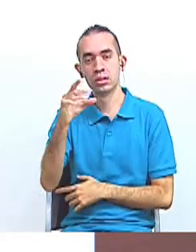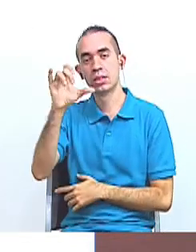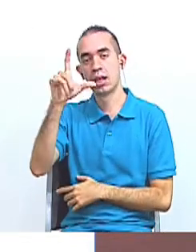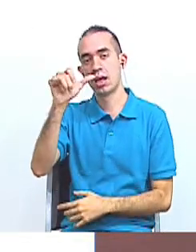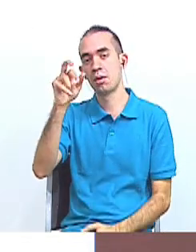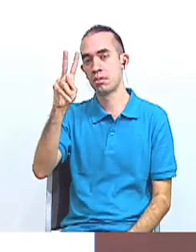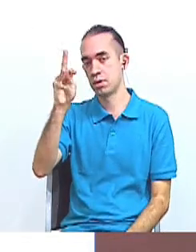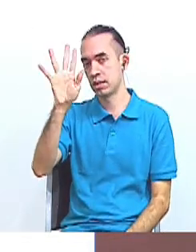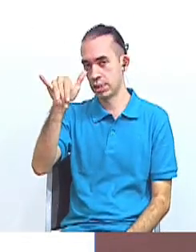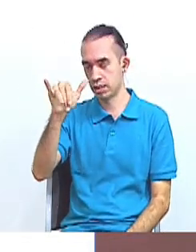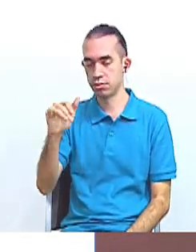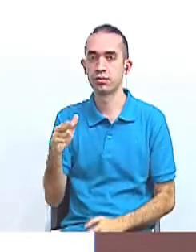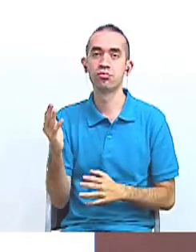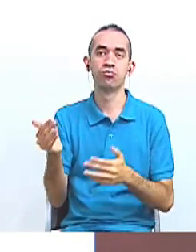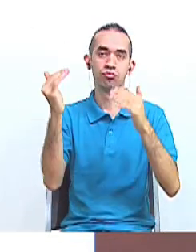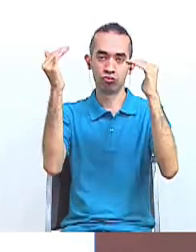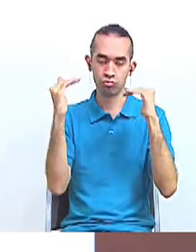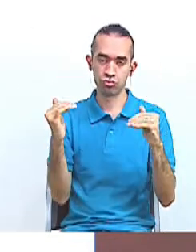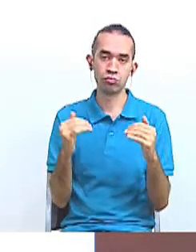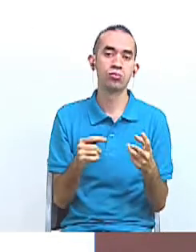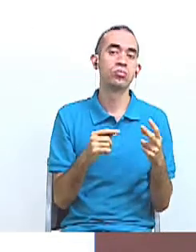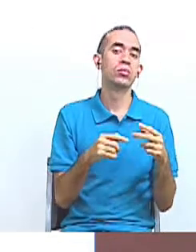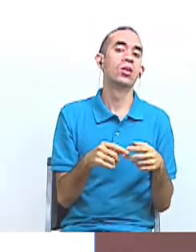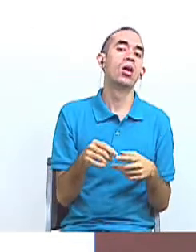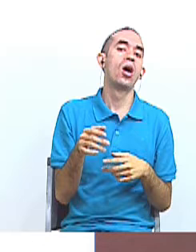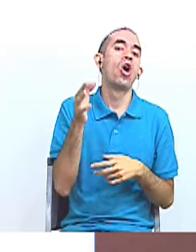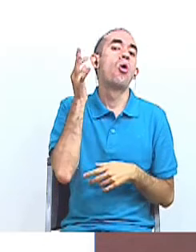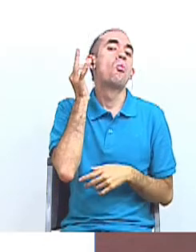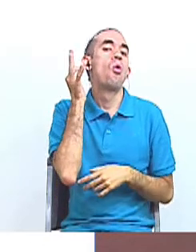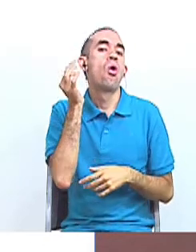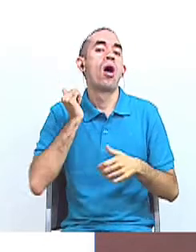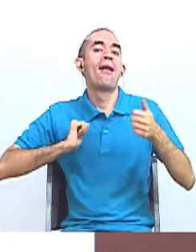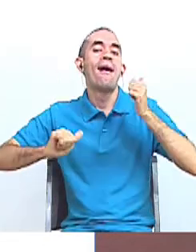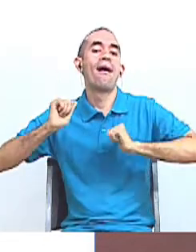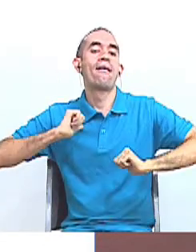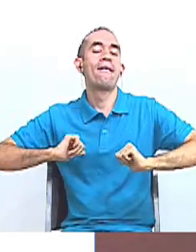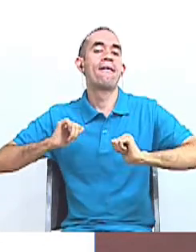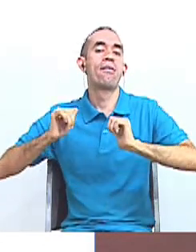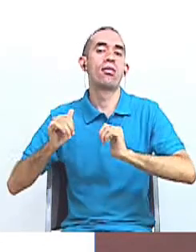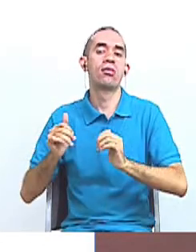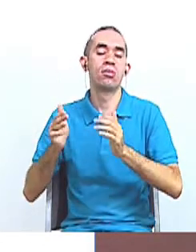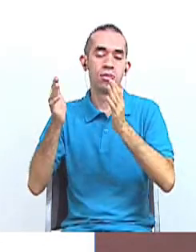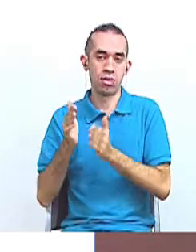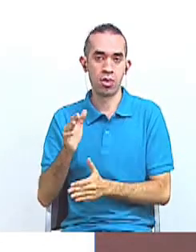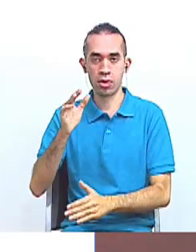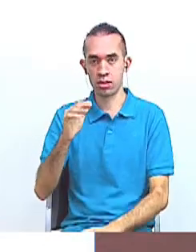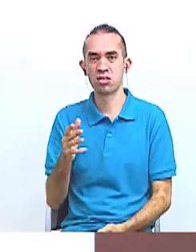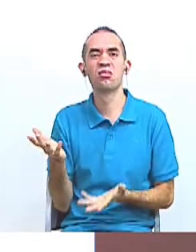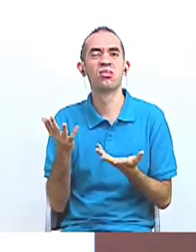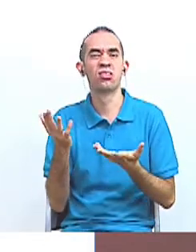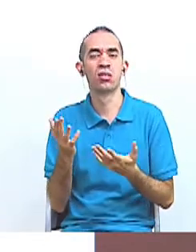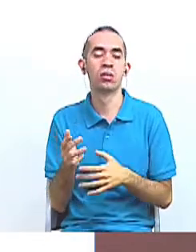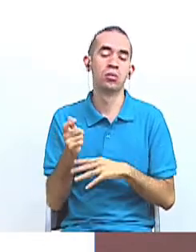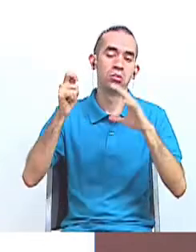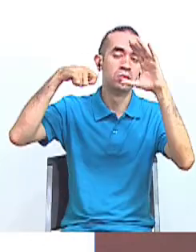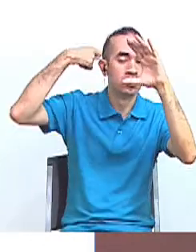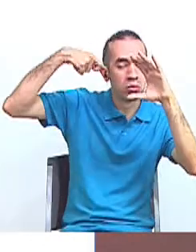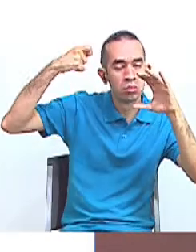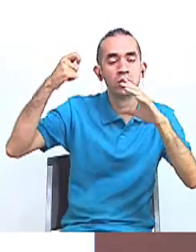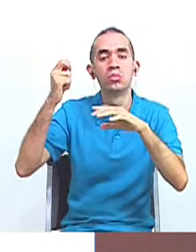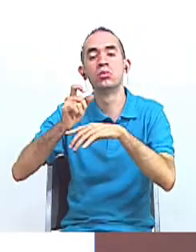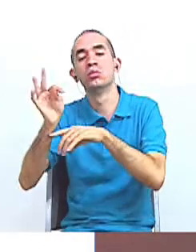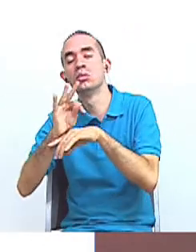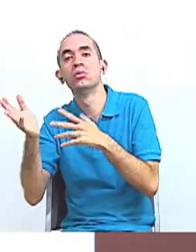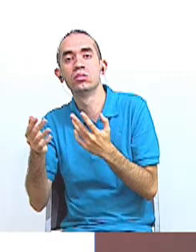The second one, a woman who plays a character in a play, film, or TV series. Let me give you a